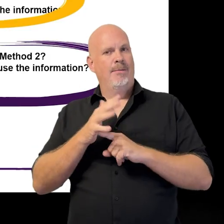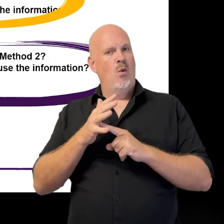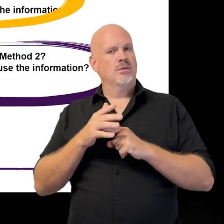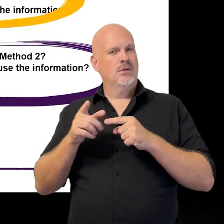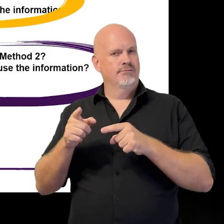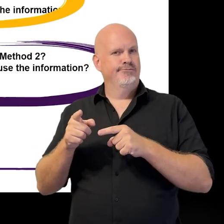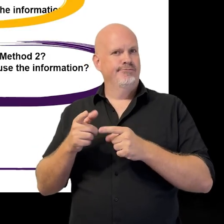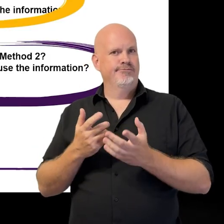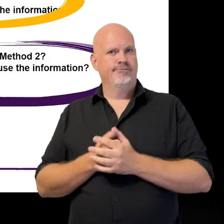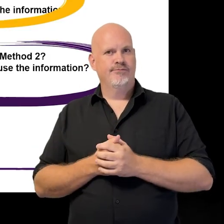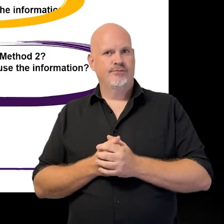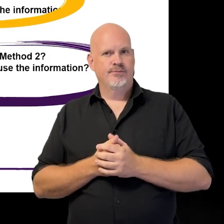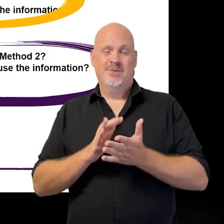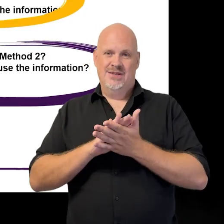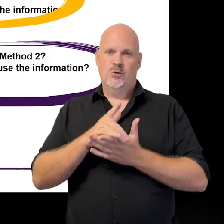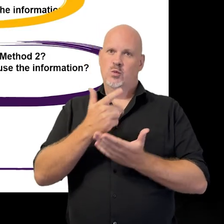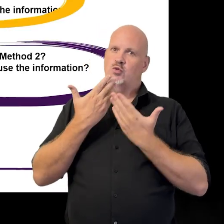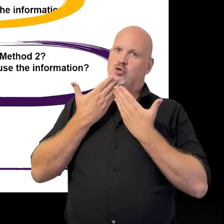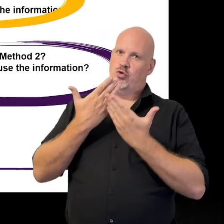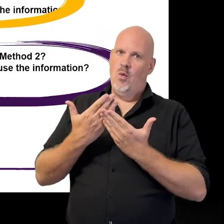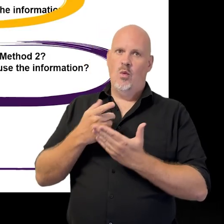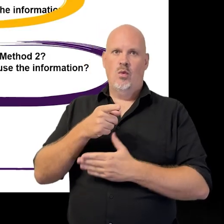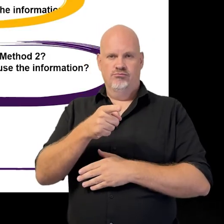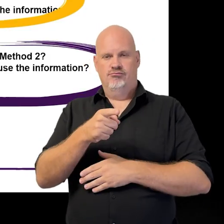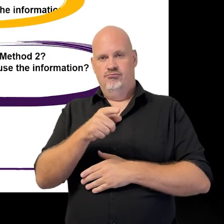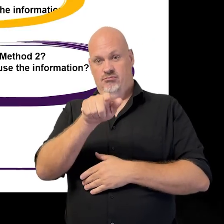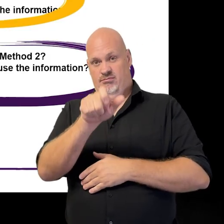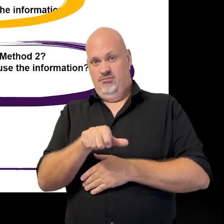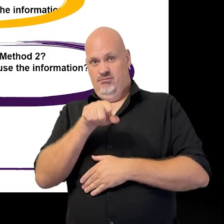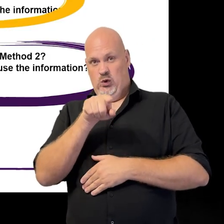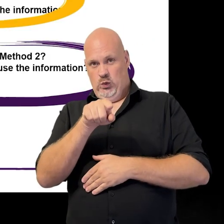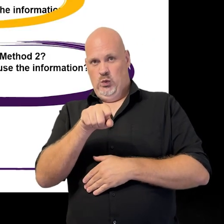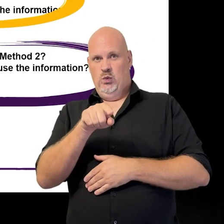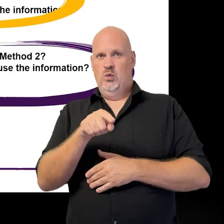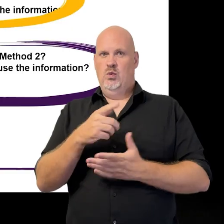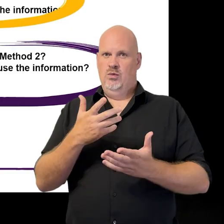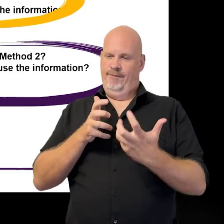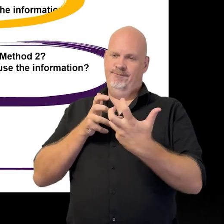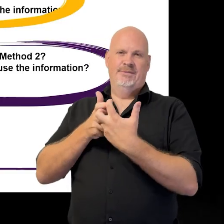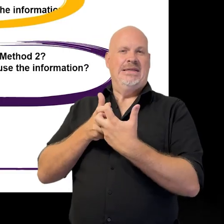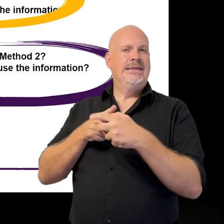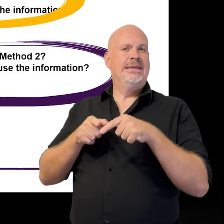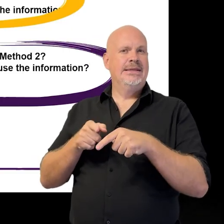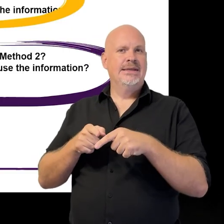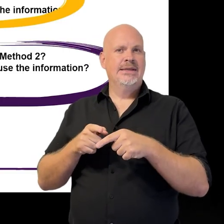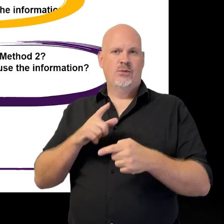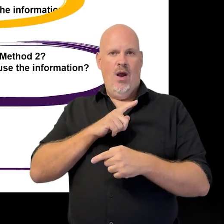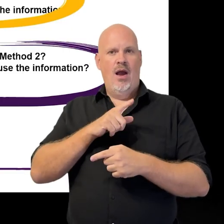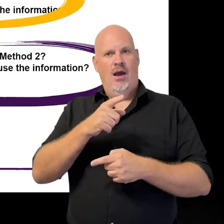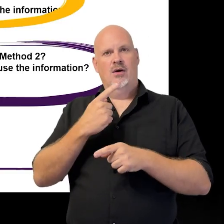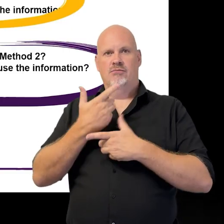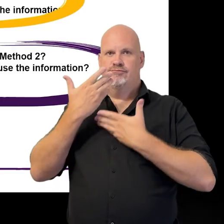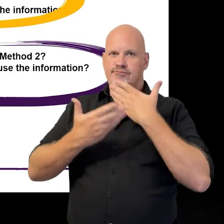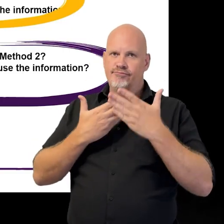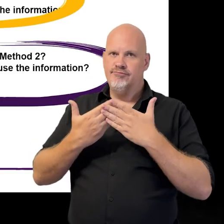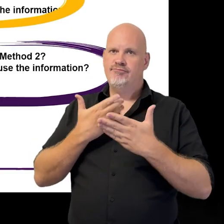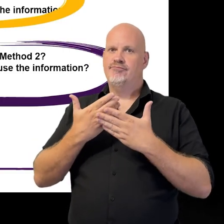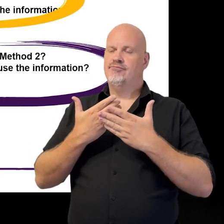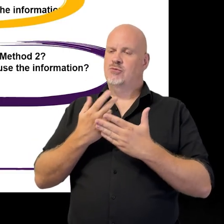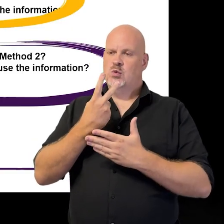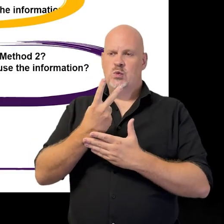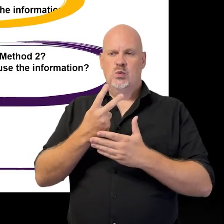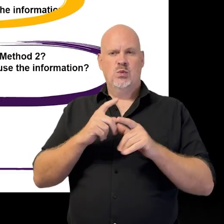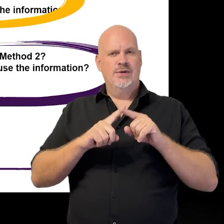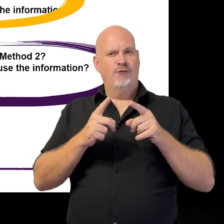learning is so important. And so you're going to demonstrate that you are the kind of person who fits that by talking about